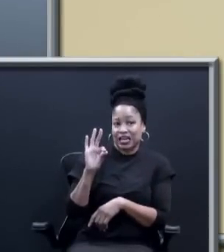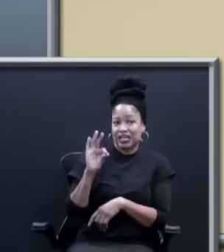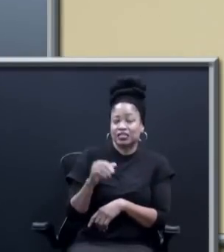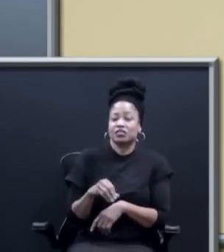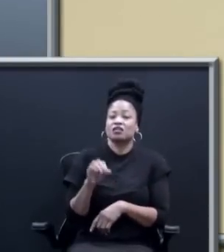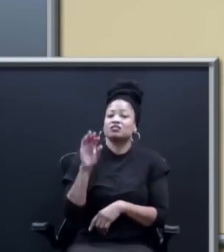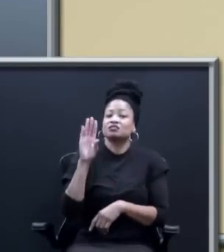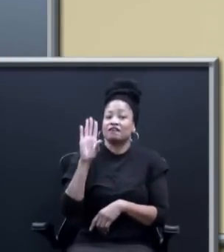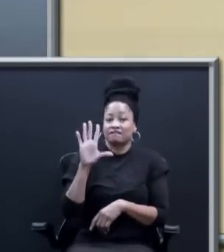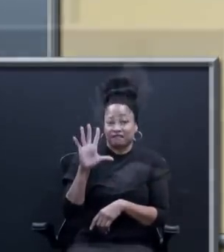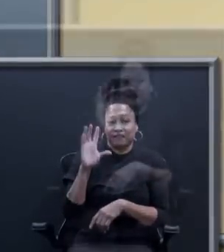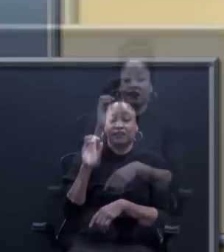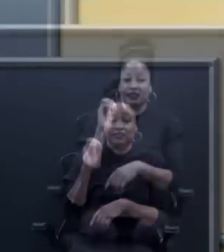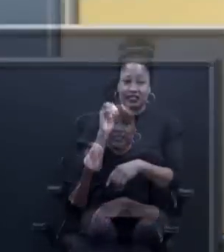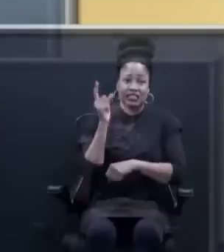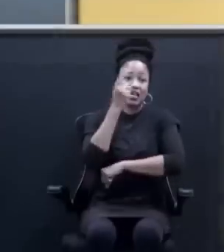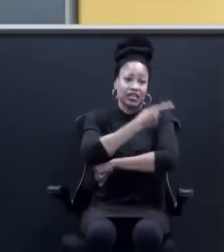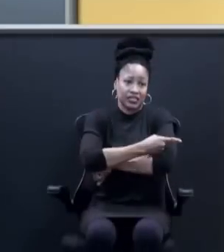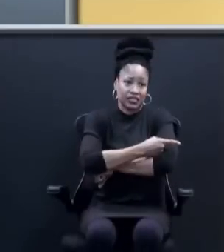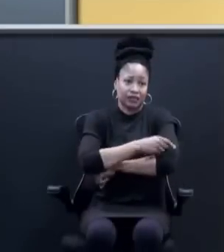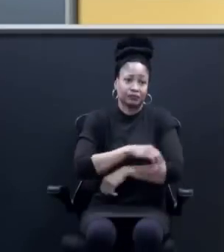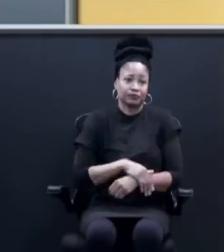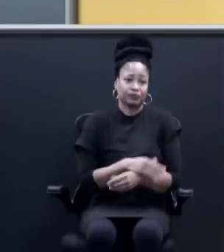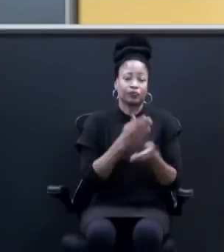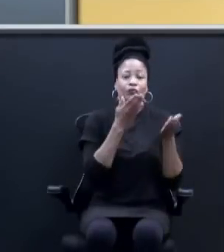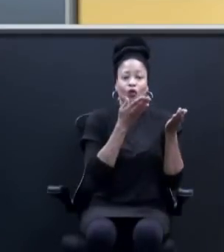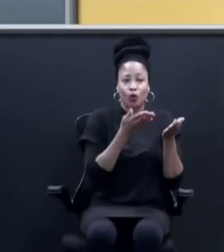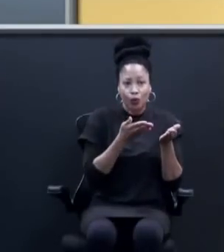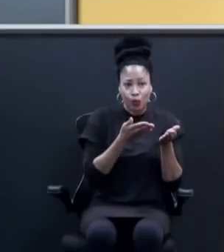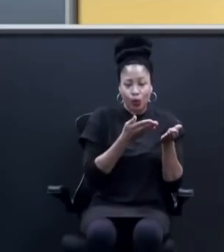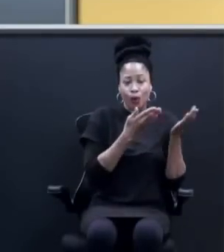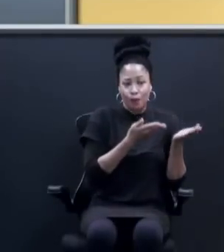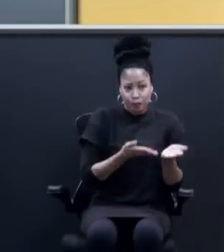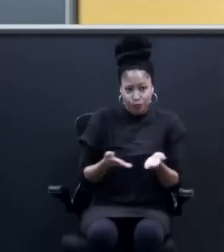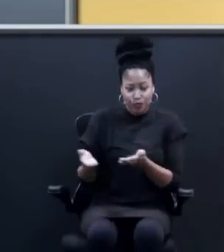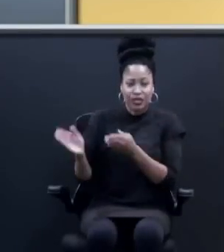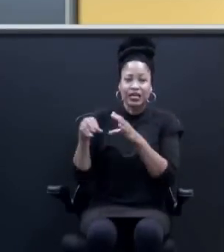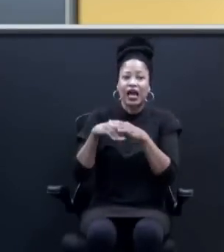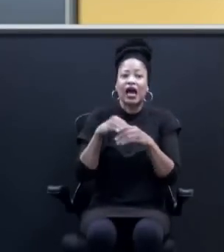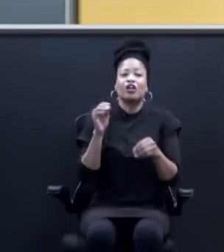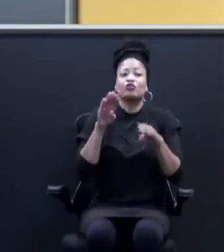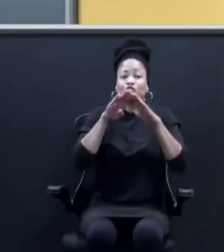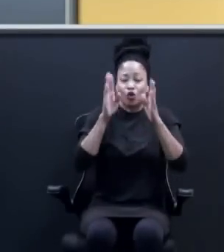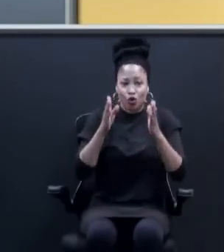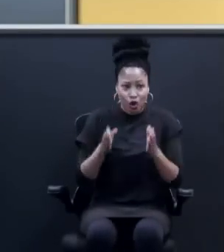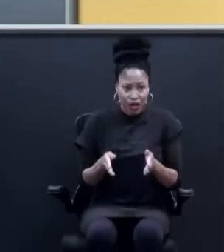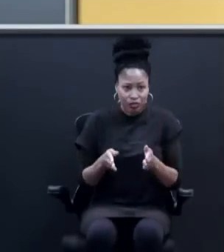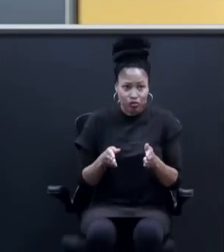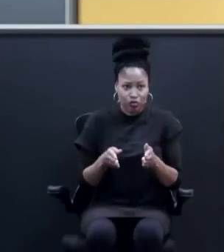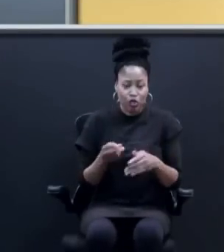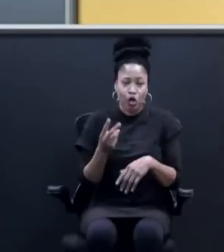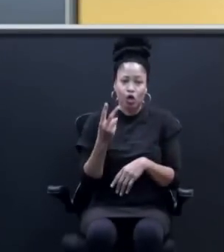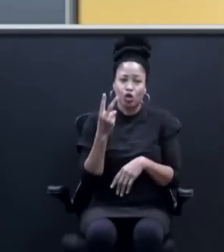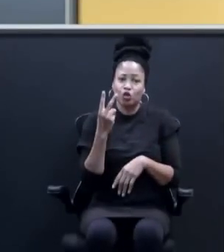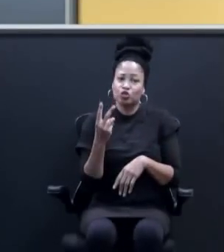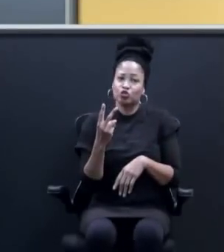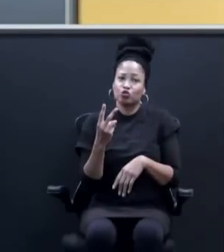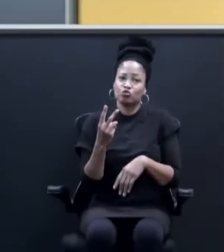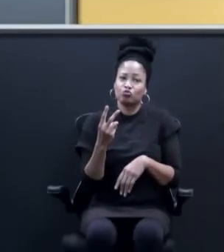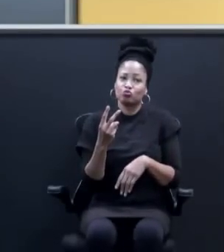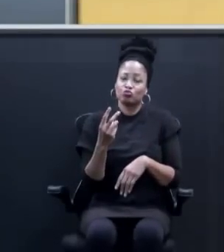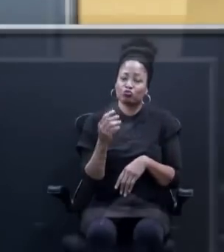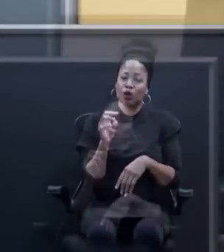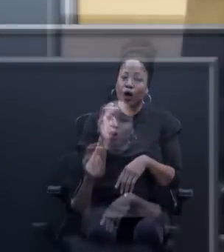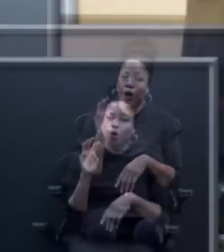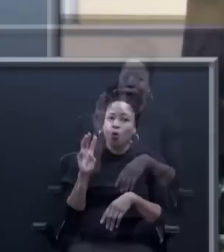offering to the Lord. Go ahead. Ye shall bring out of your habitations 2 wave loaves of 2/10 deals. They shall be